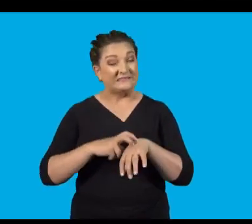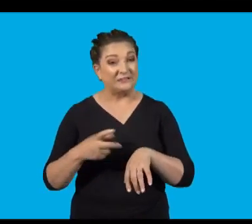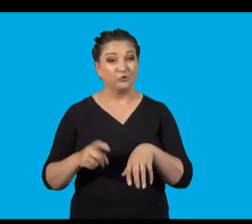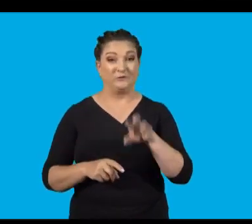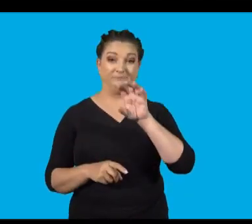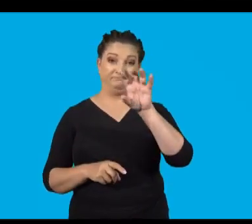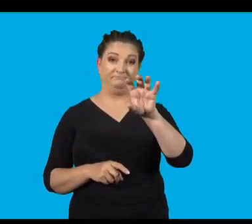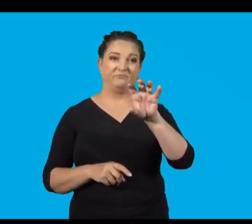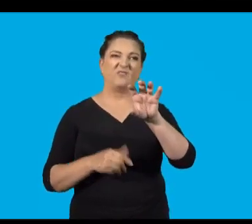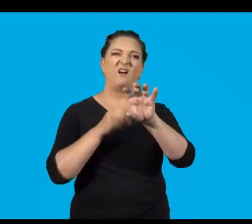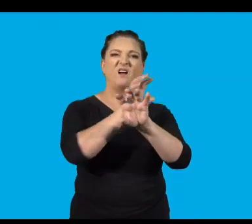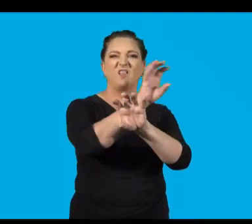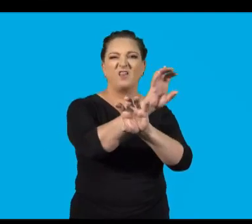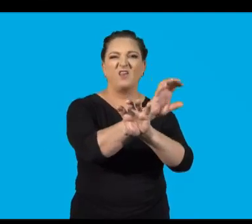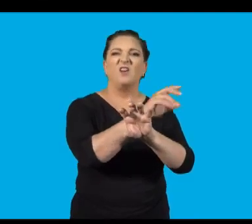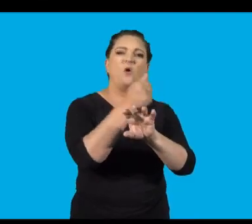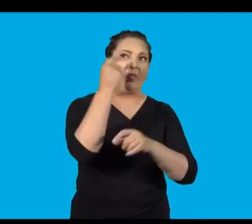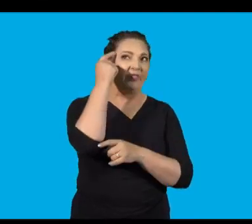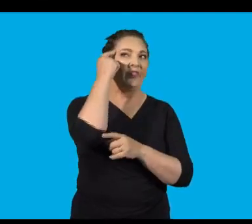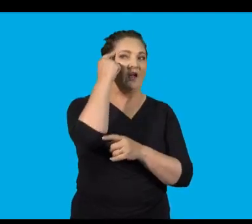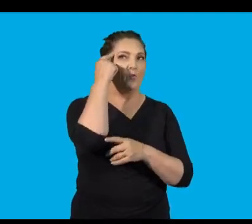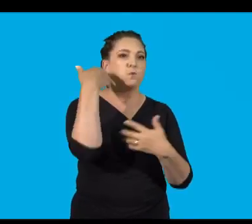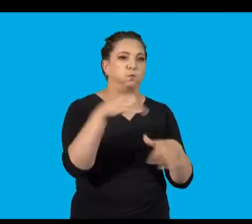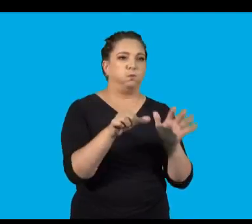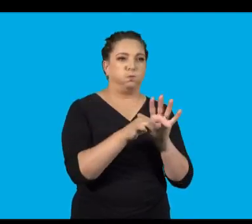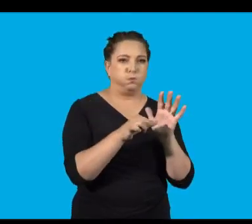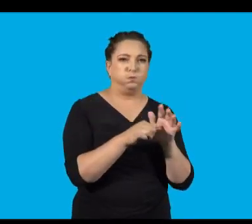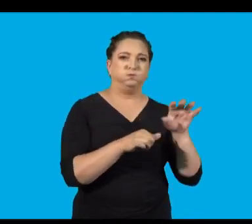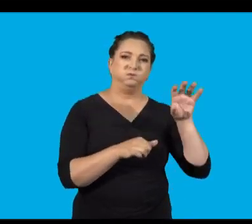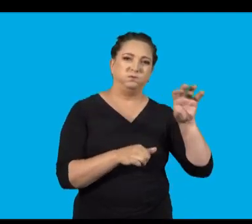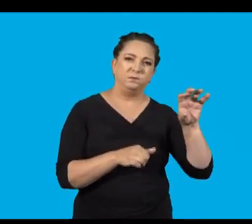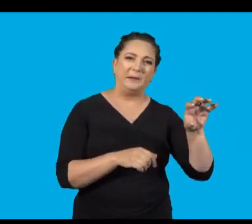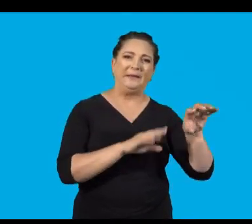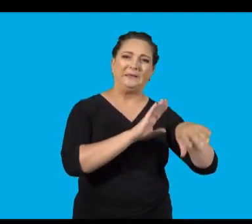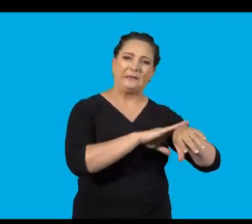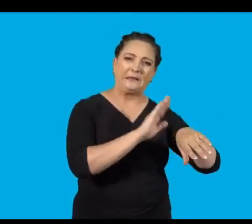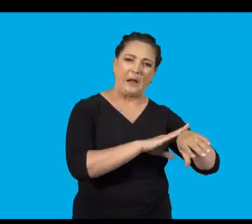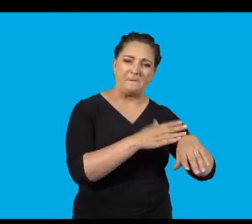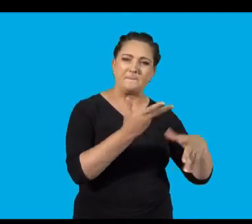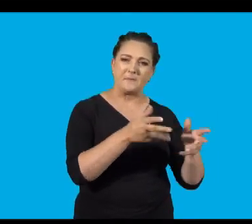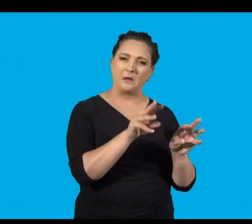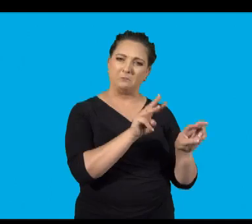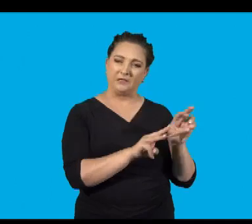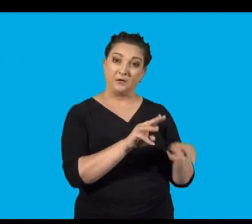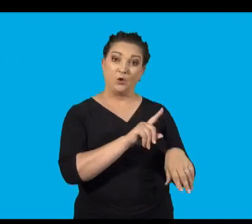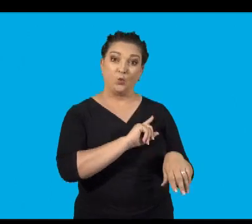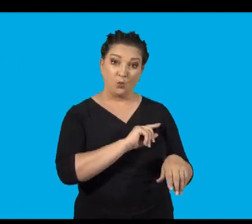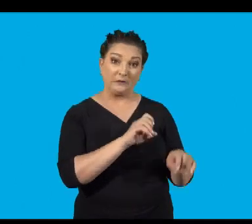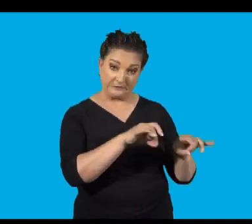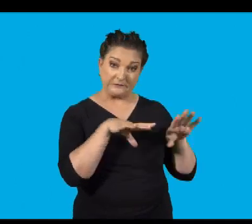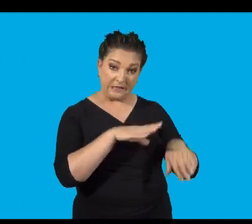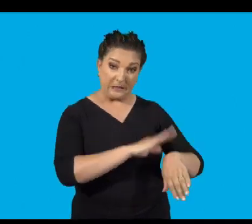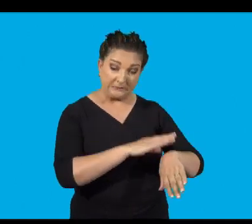to need? I'm going to need my critical thinking skills. I'm going to need time management. Remember, your exam